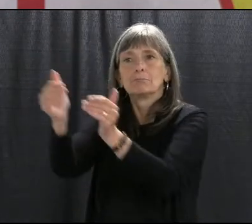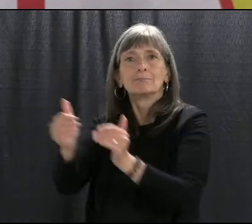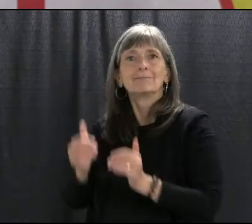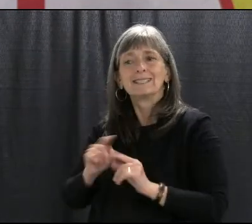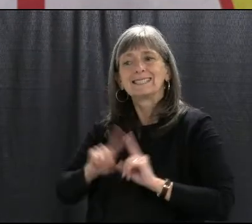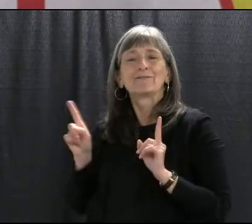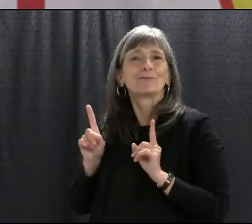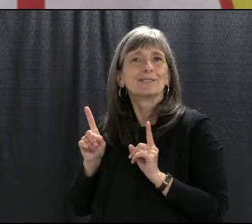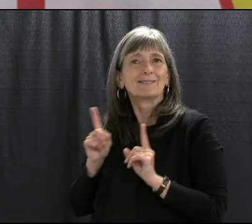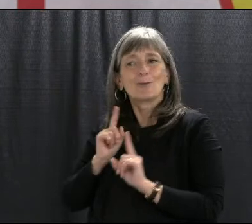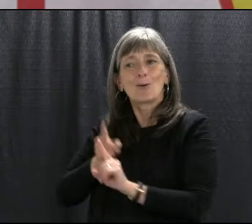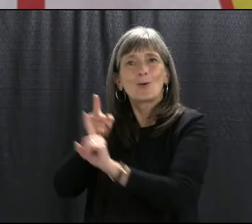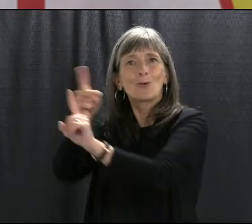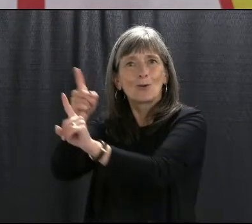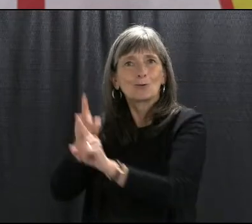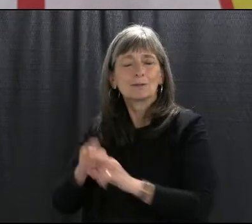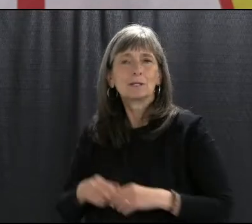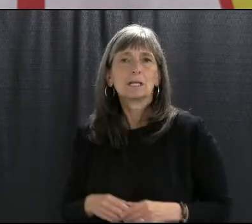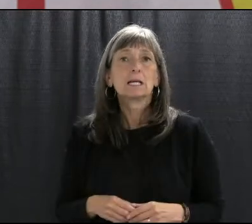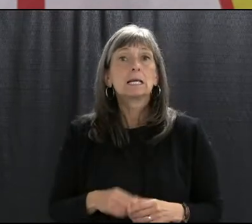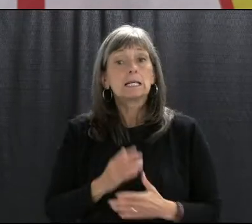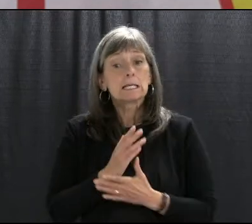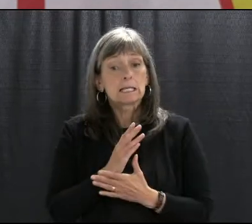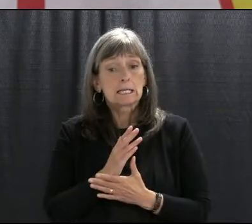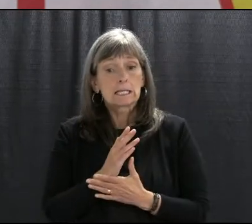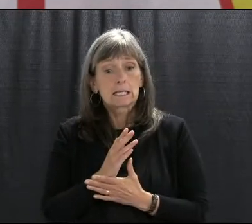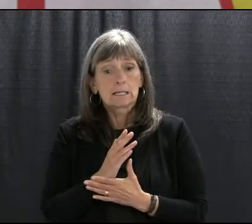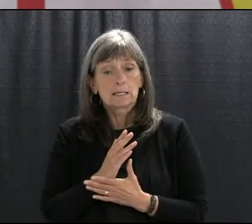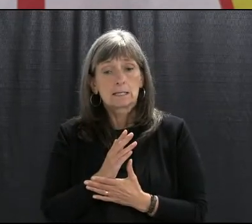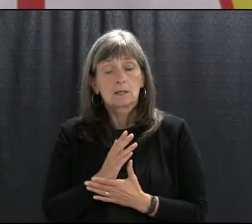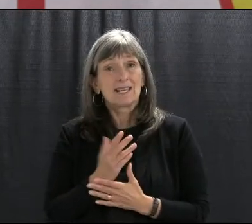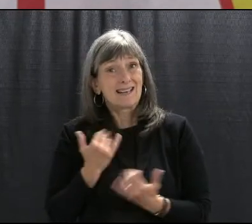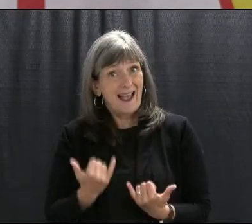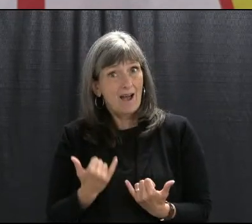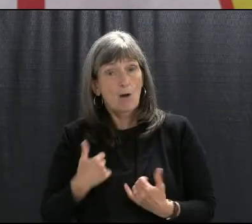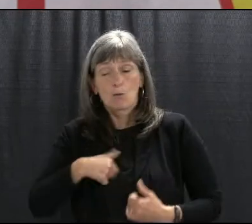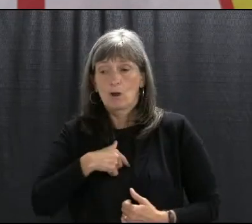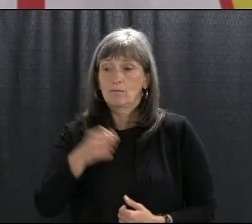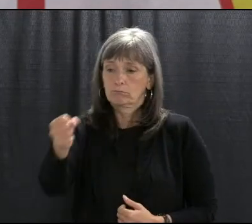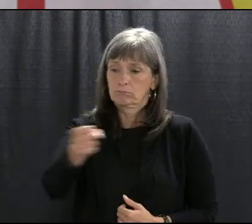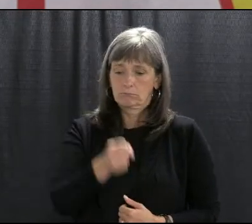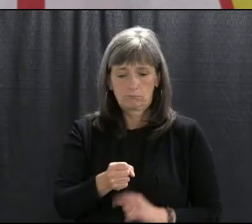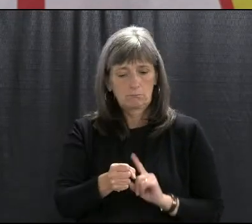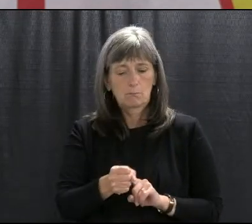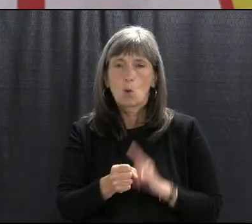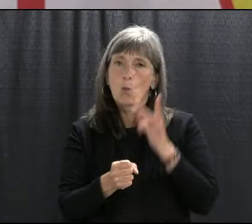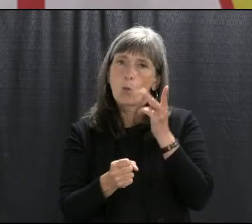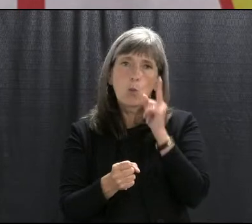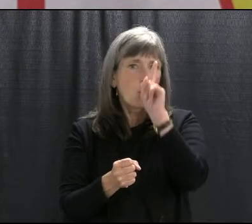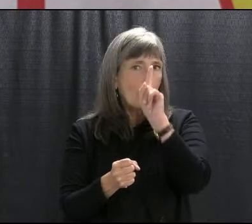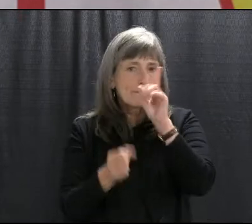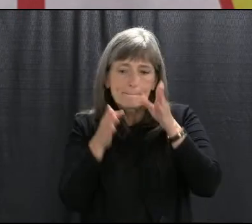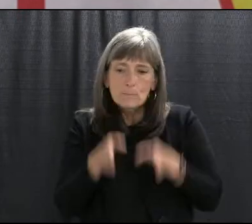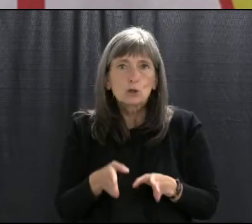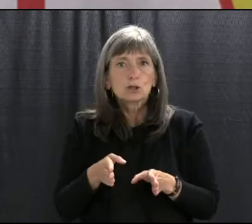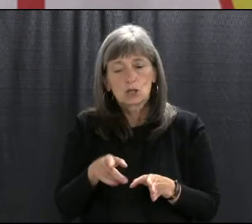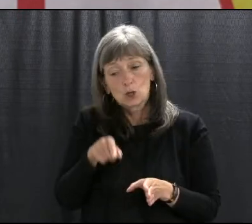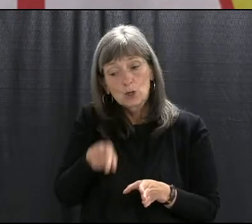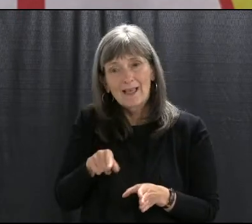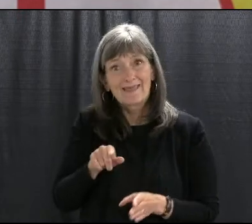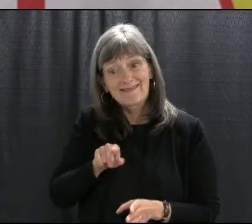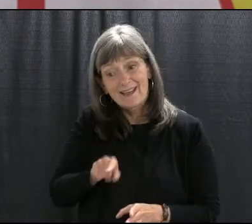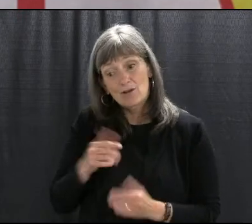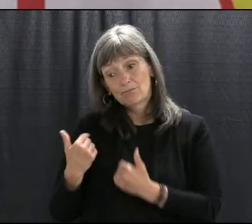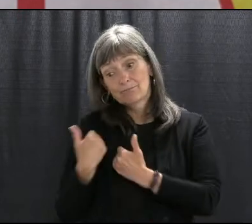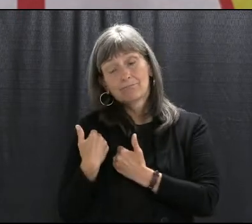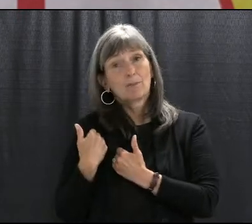individual now who their sole total responsibility will be the implementation of these